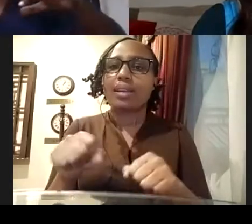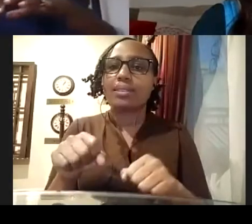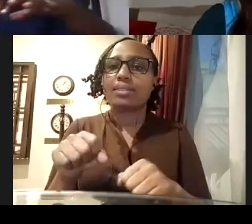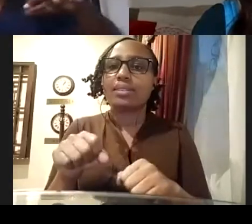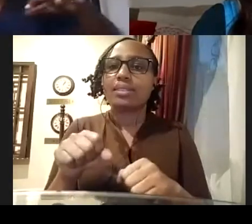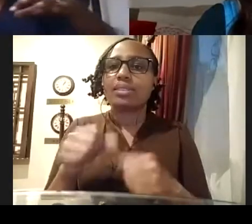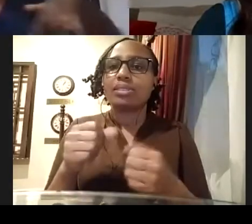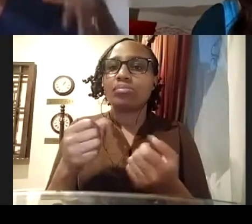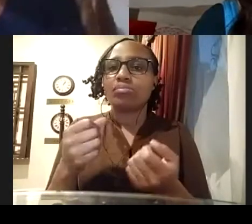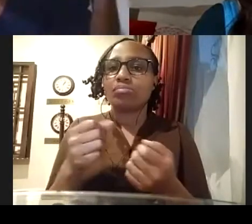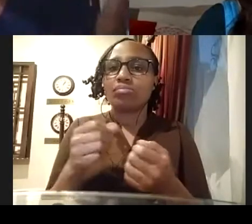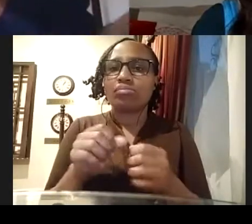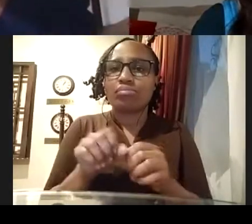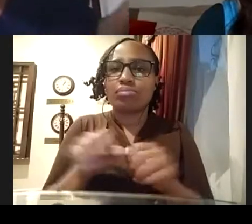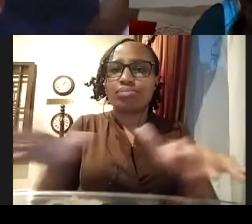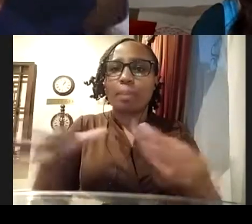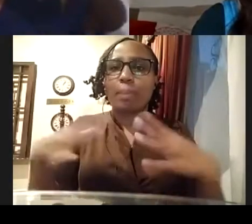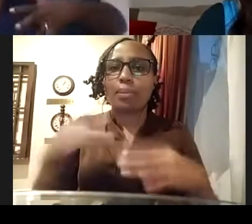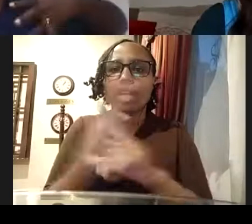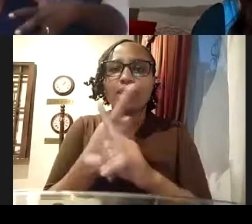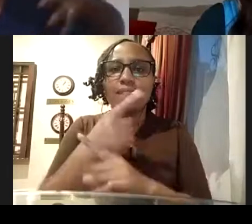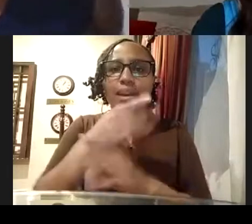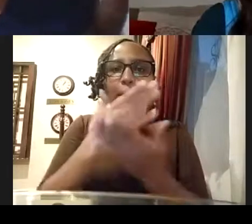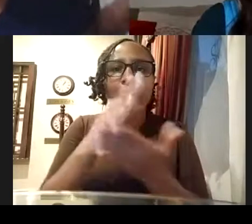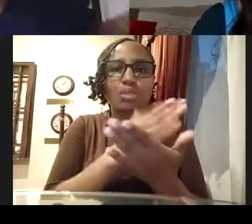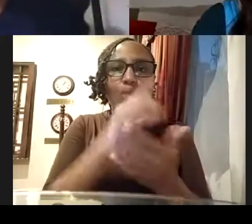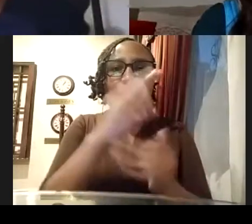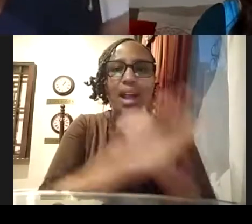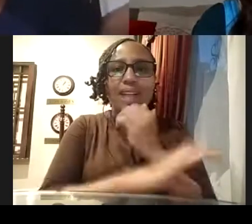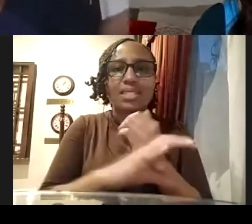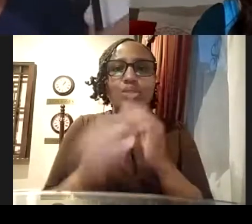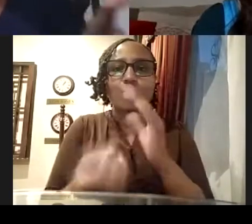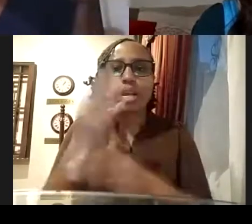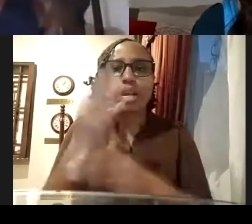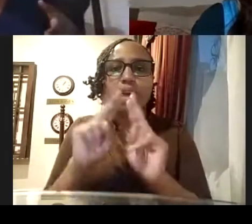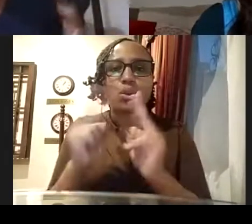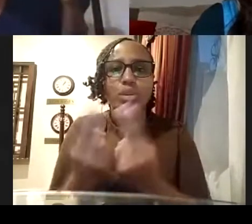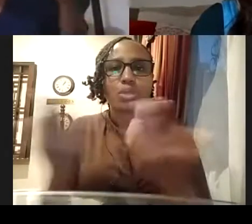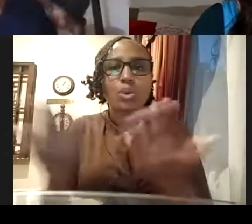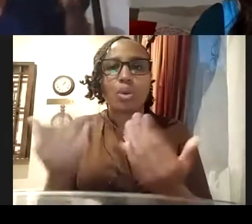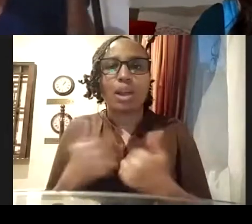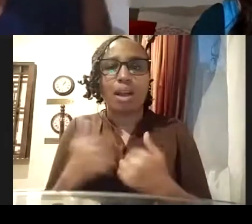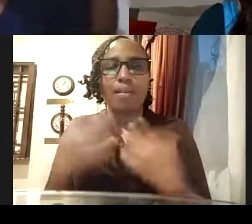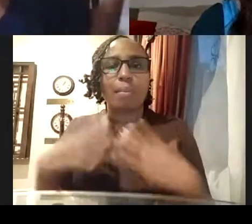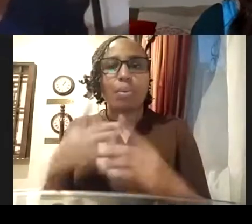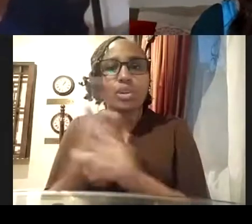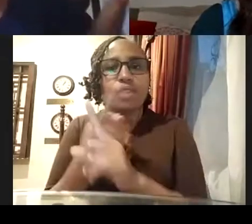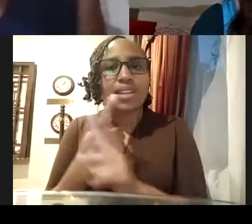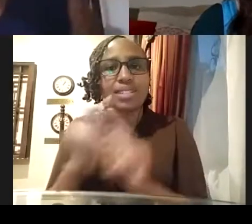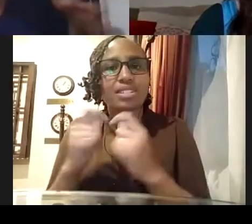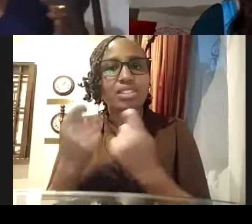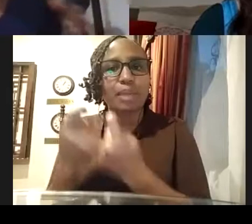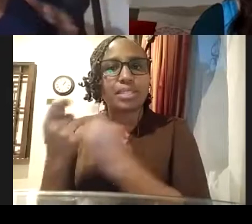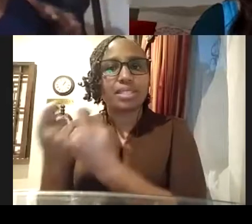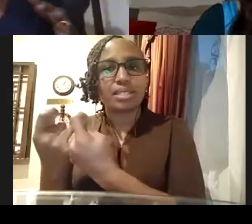of the country is if I created this unit where you could have people of different tribes living, and different tribes and